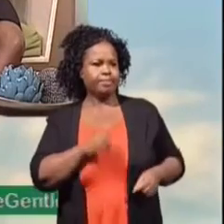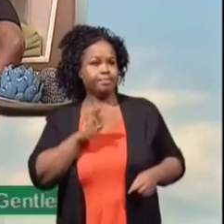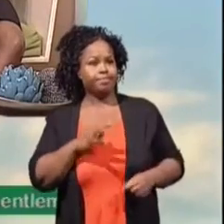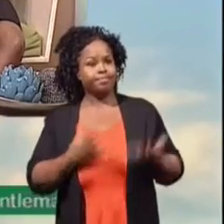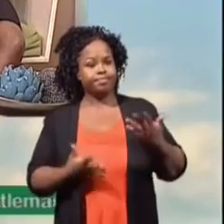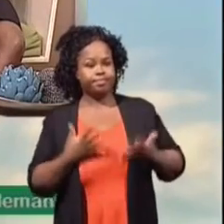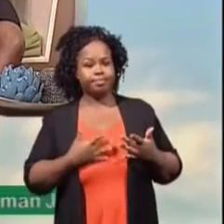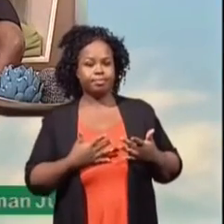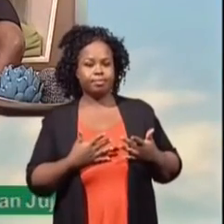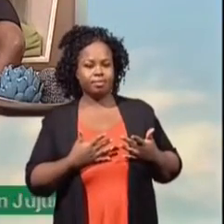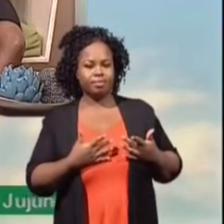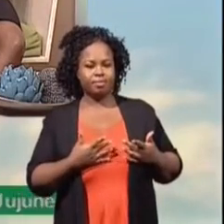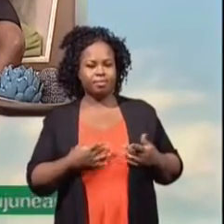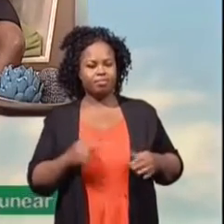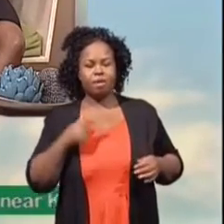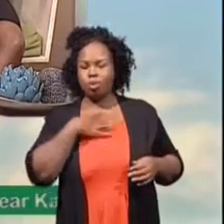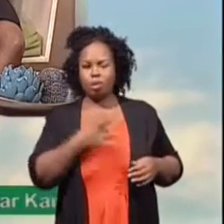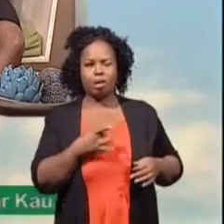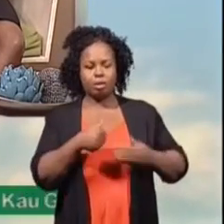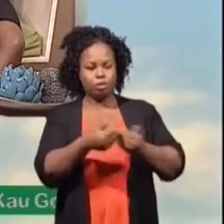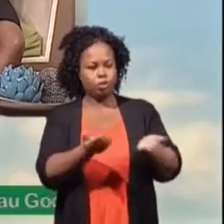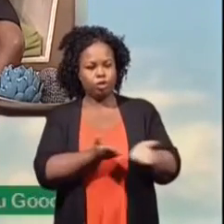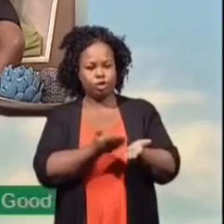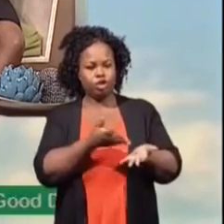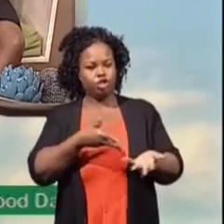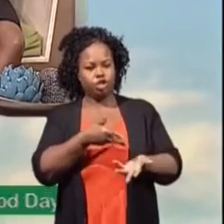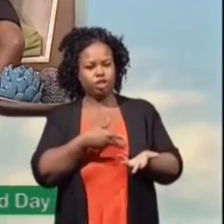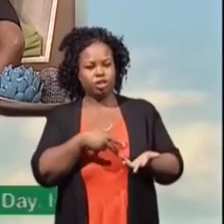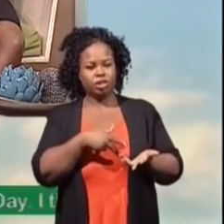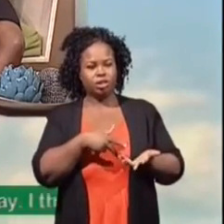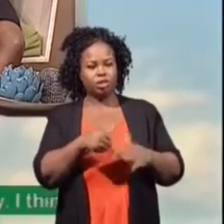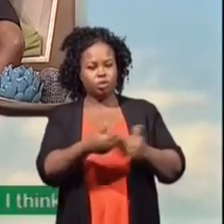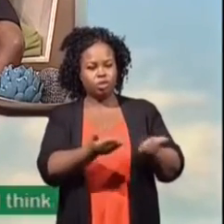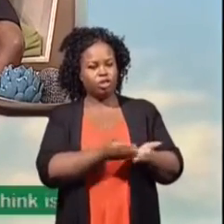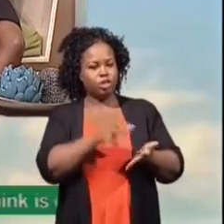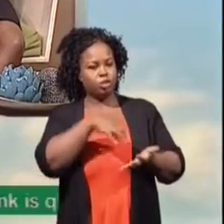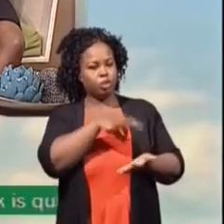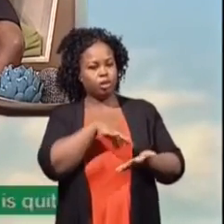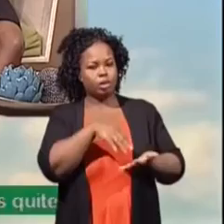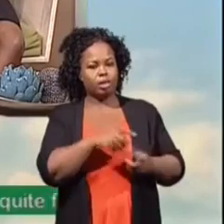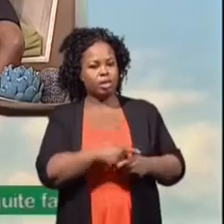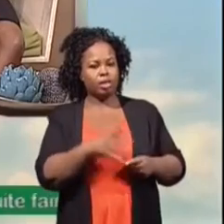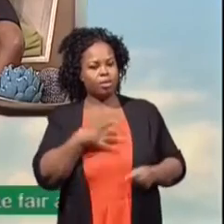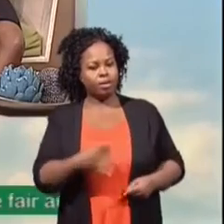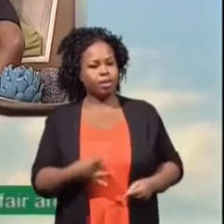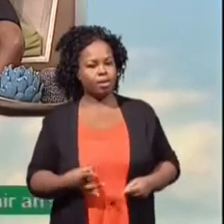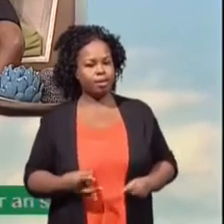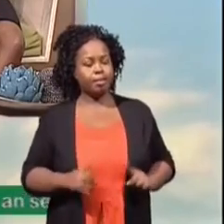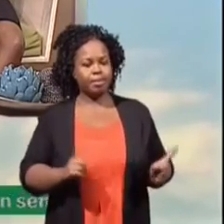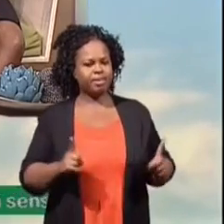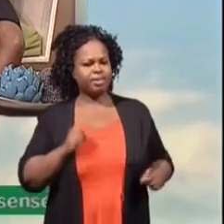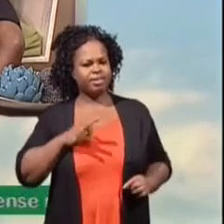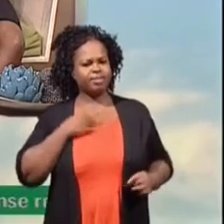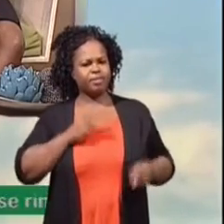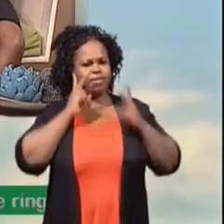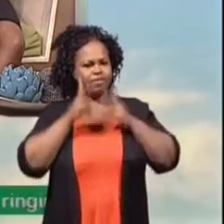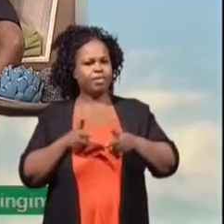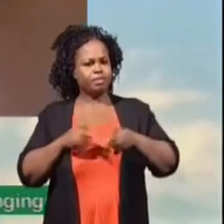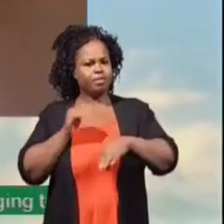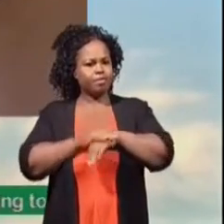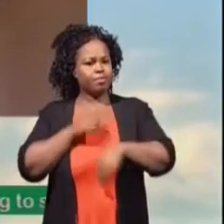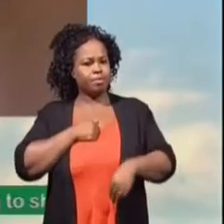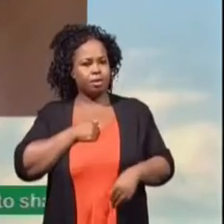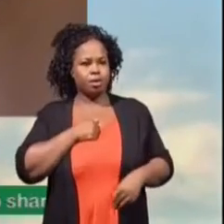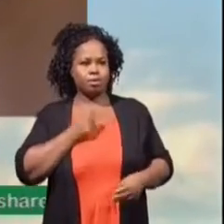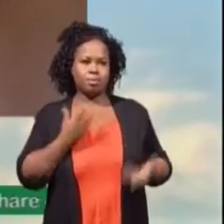if ngivakashela, let's say, I don't like doing dishes, ne? You don't like? But I don't like doing dishes. But if ngivakashela